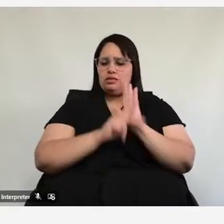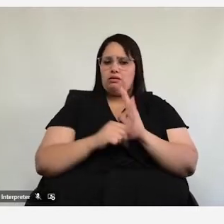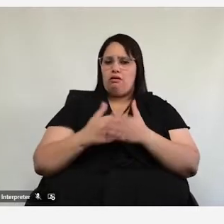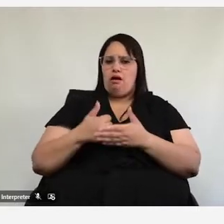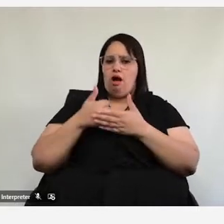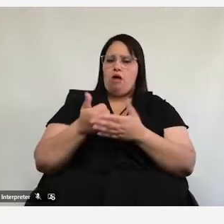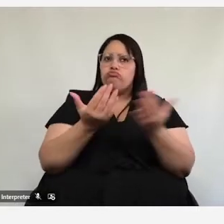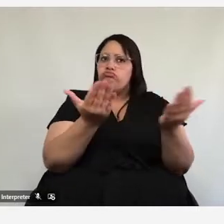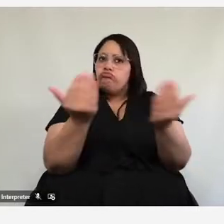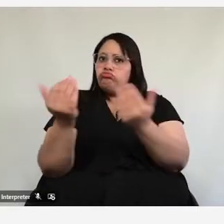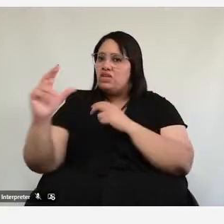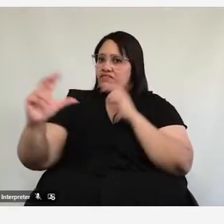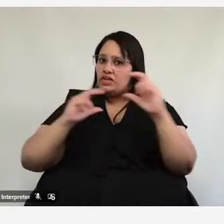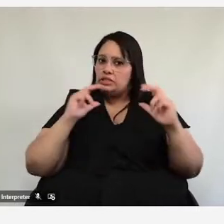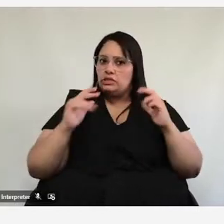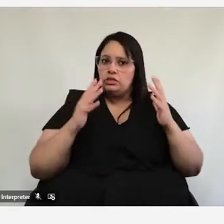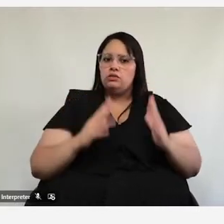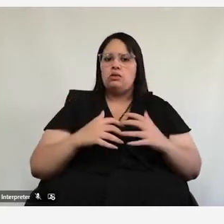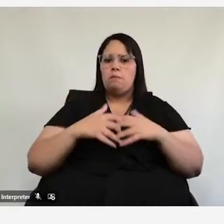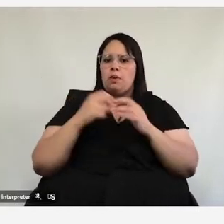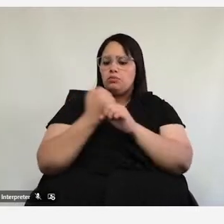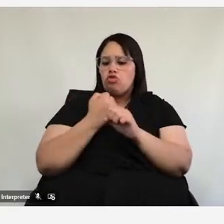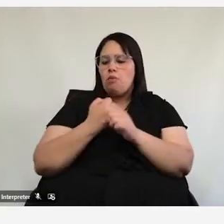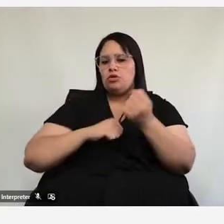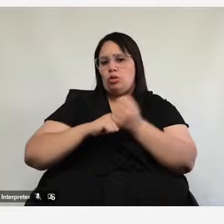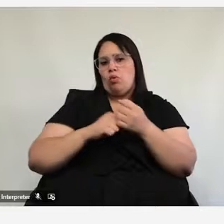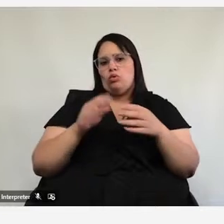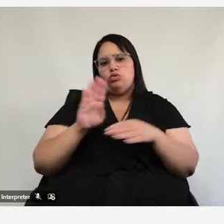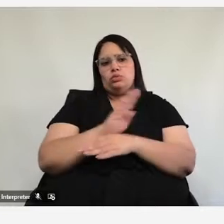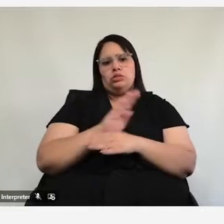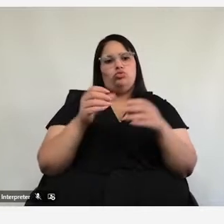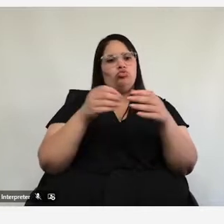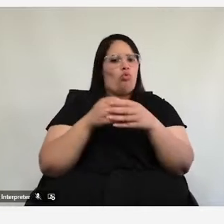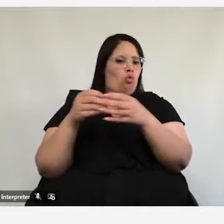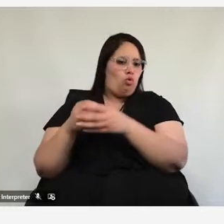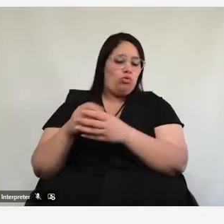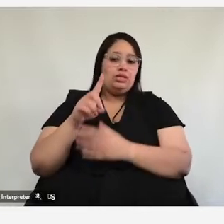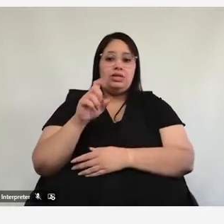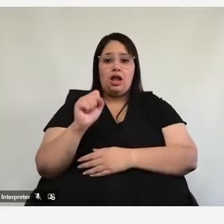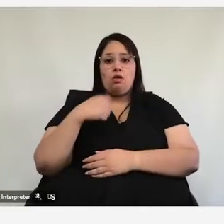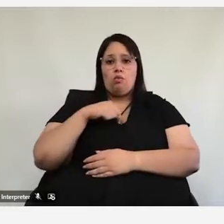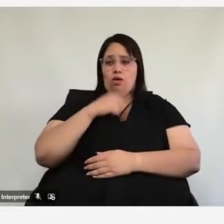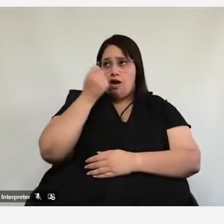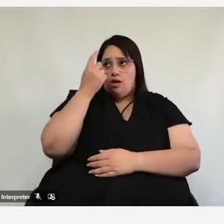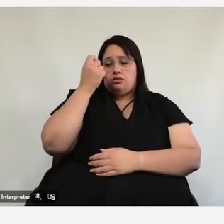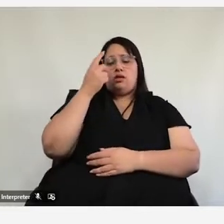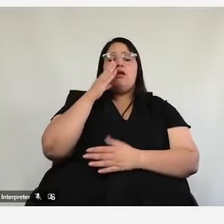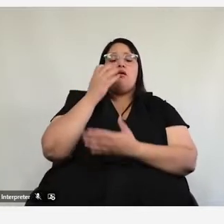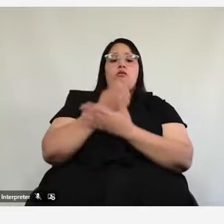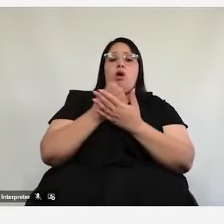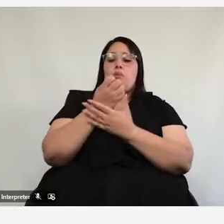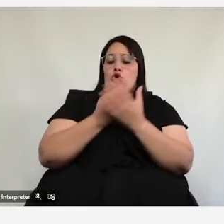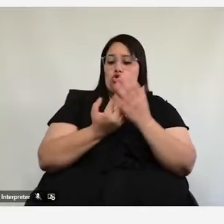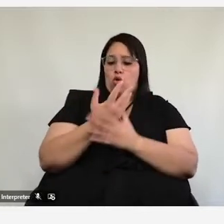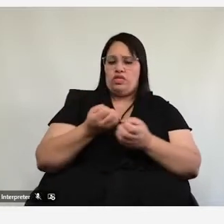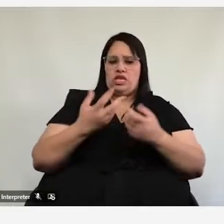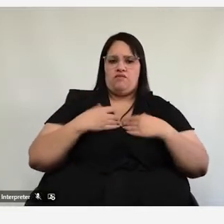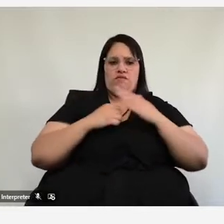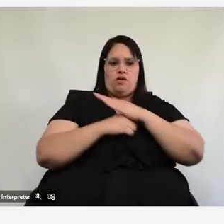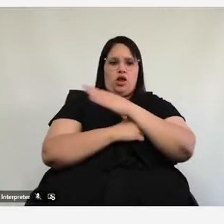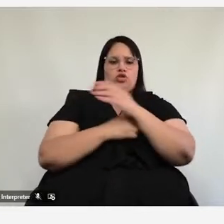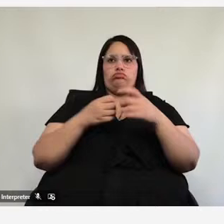attract investment, create jobs, and support small business. The DA understands that economic growth is the foundation of a